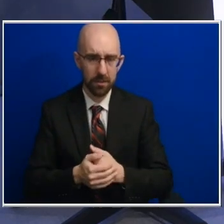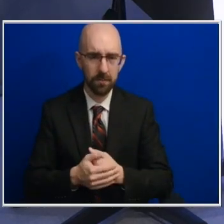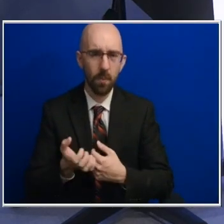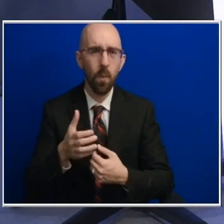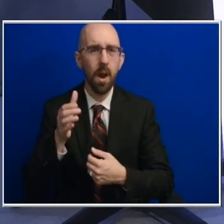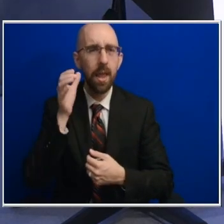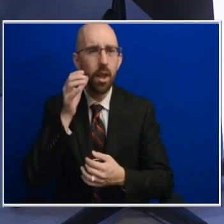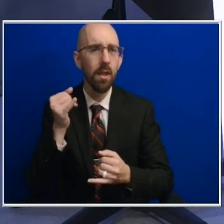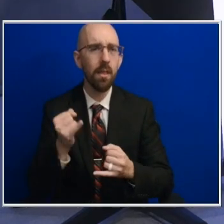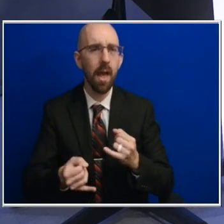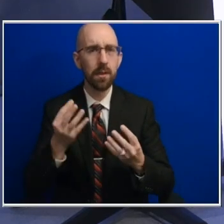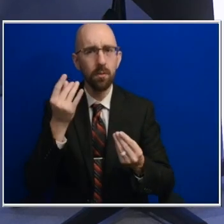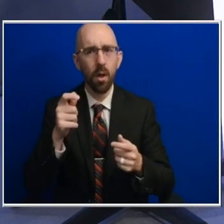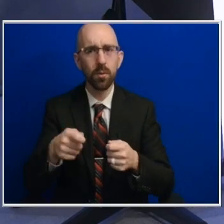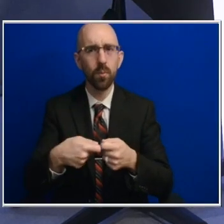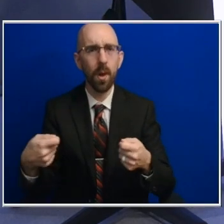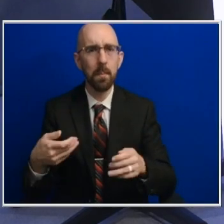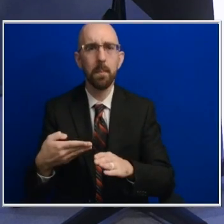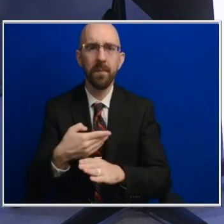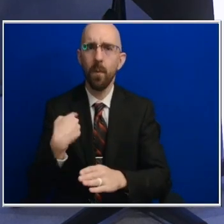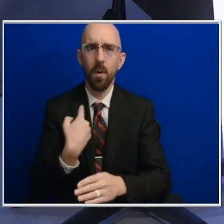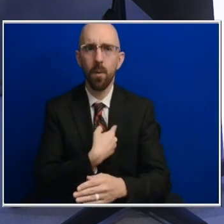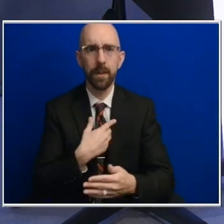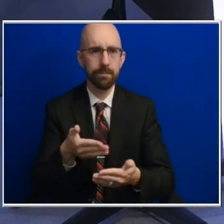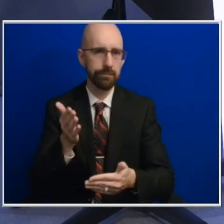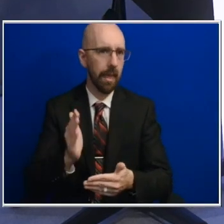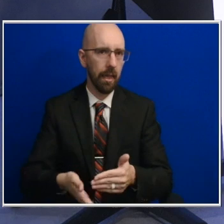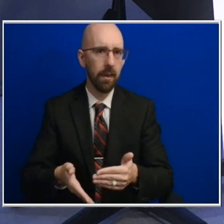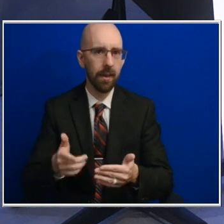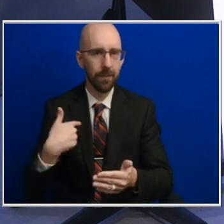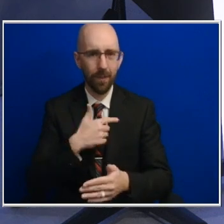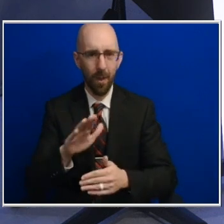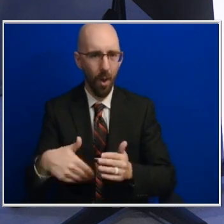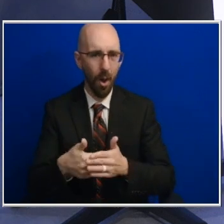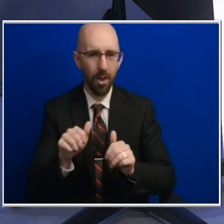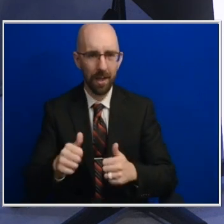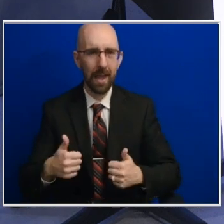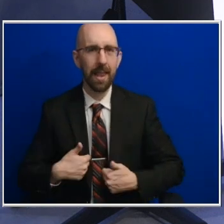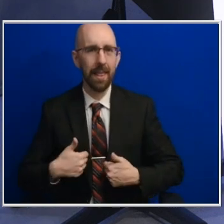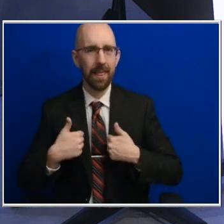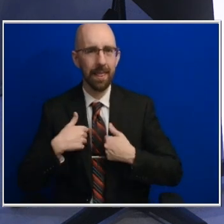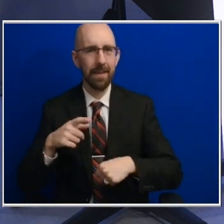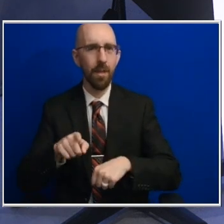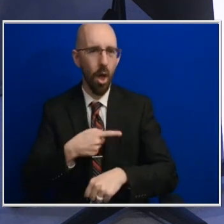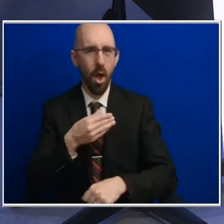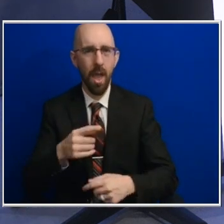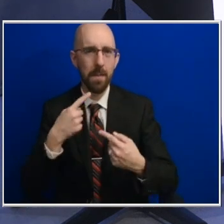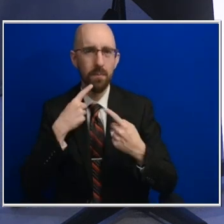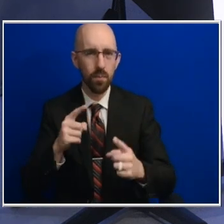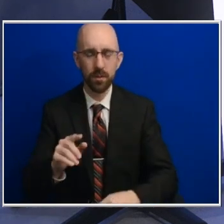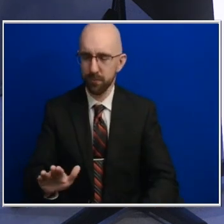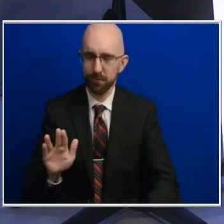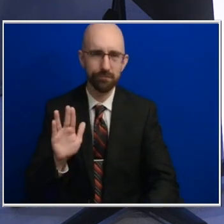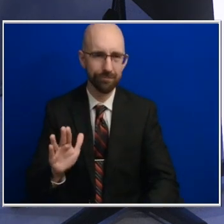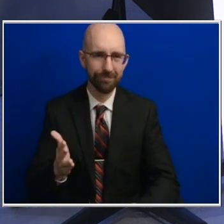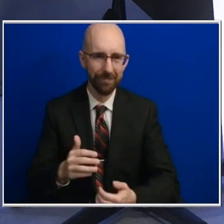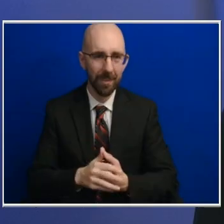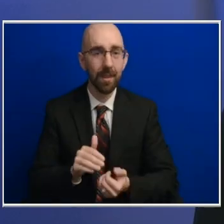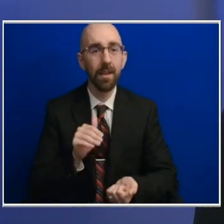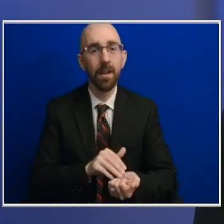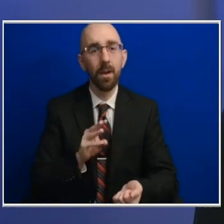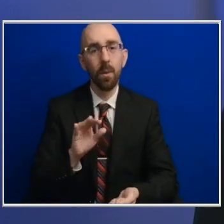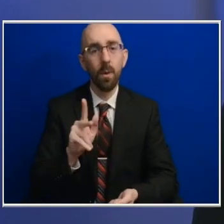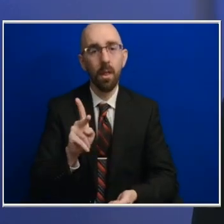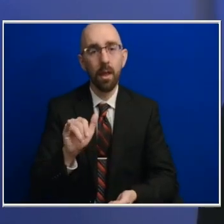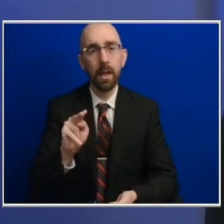hear some final thoughts before we go so that we can all live long and prosper. Dr. Wilkins.